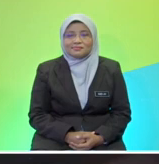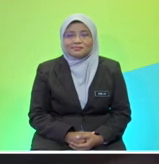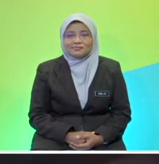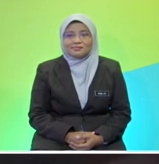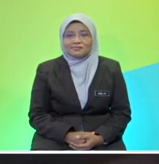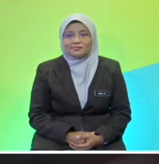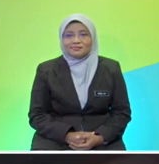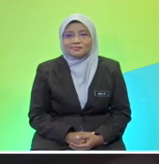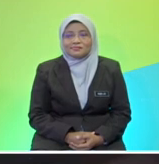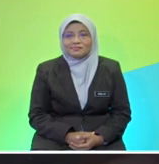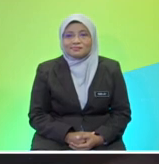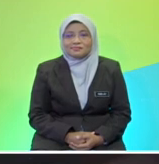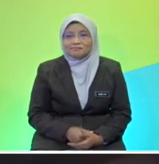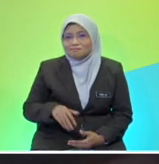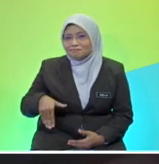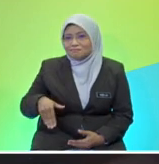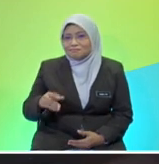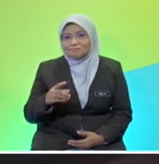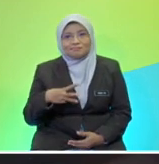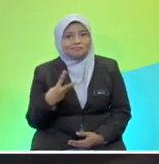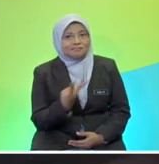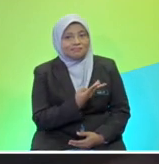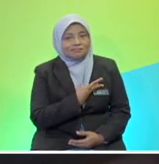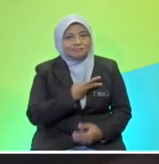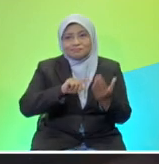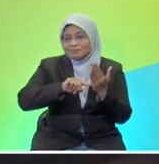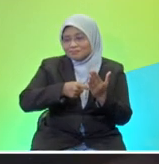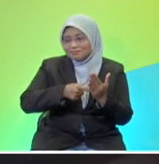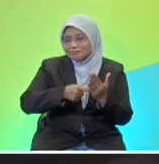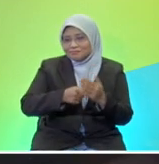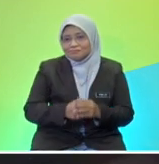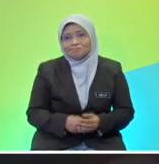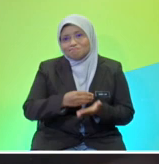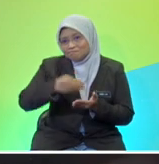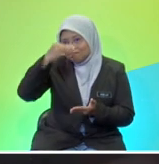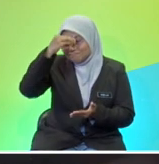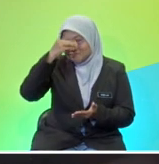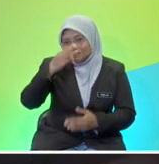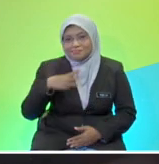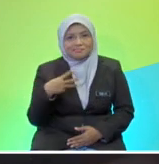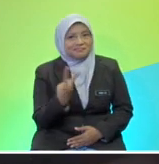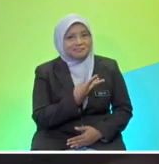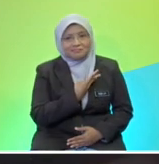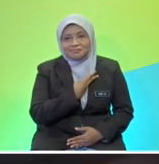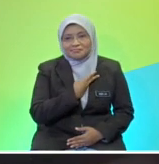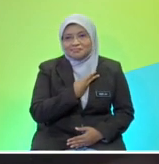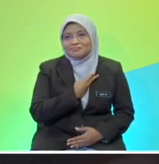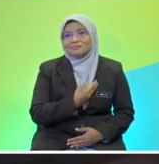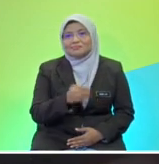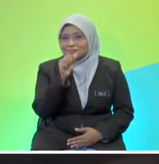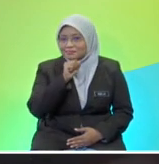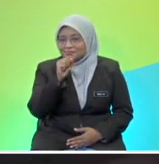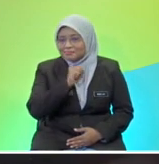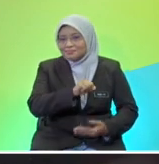Good. So before we start our lesson, we will sing the toy song first. All right, let's all sing together the